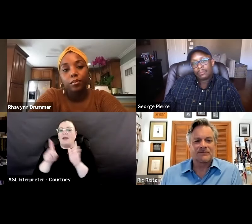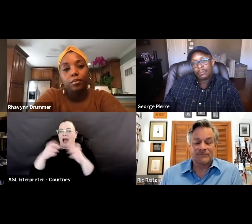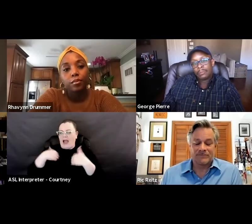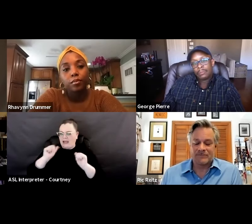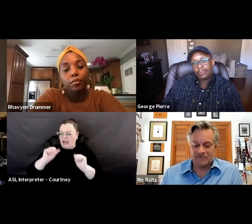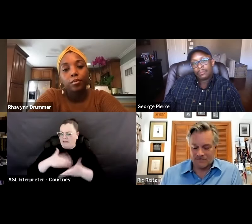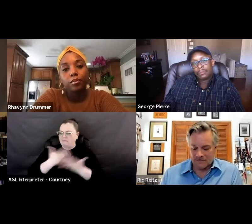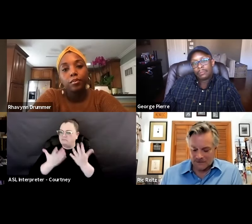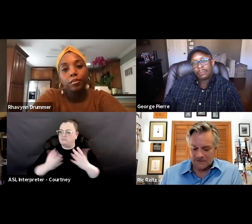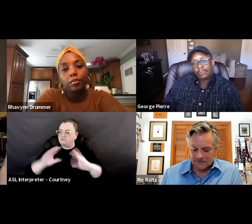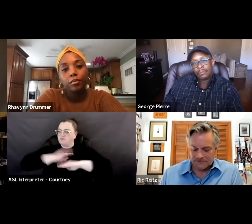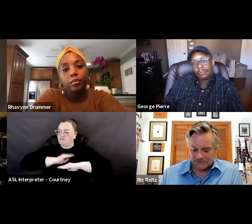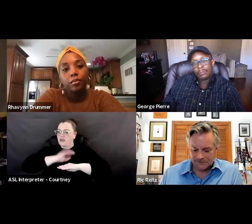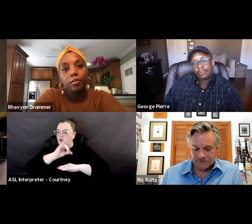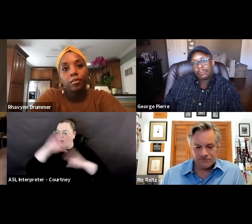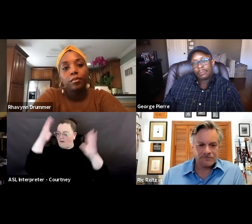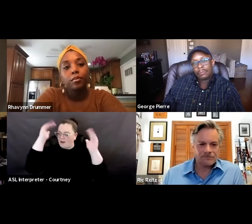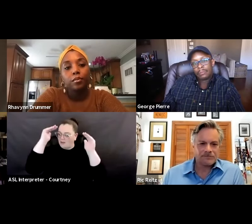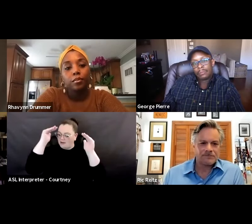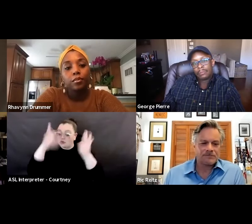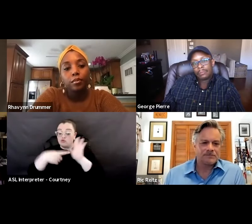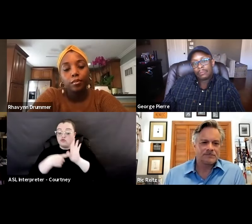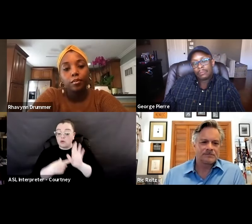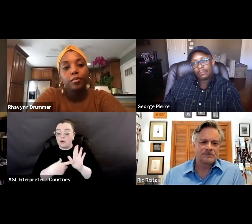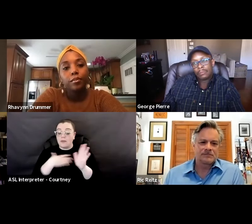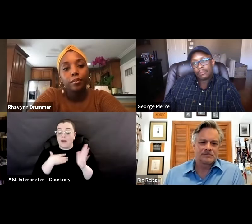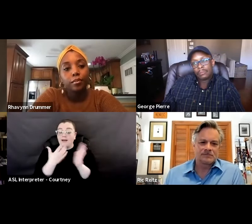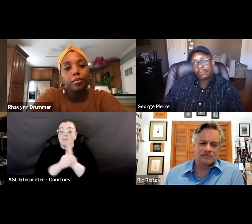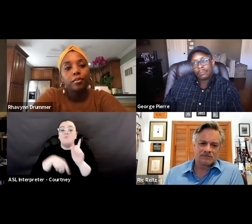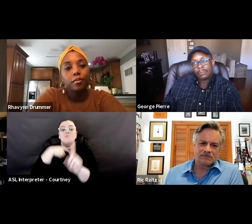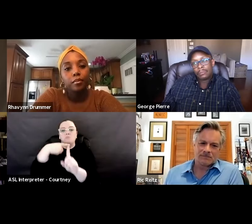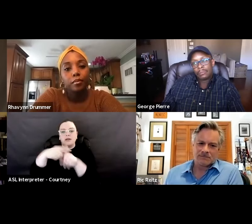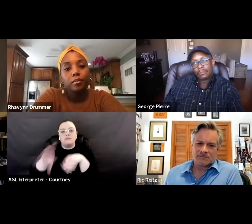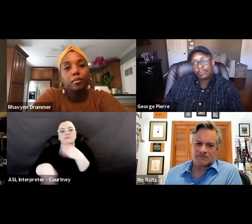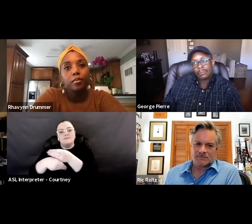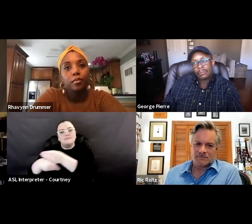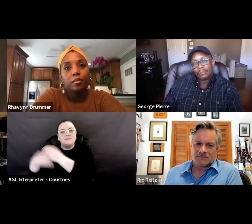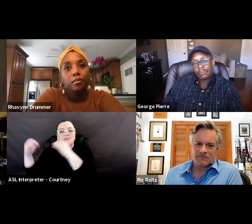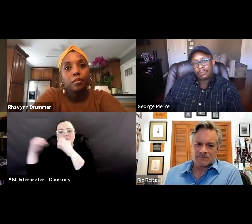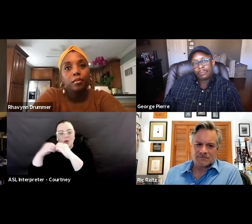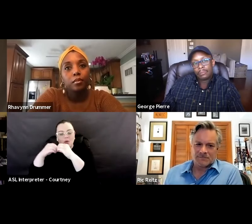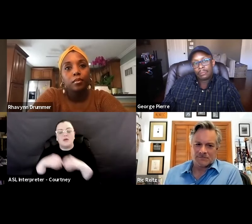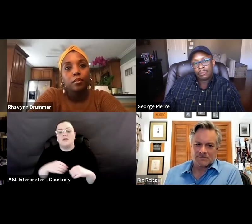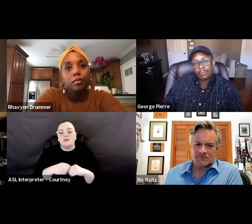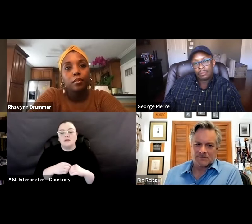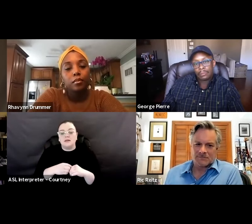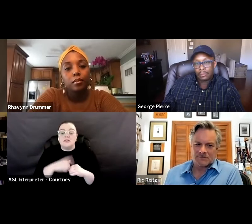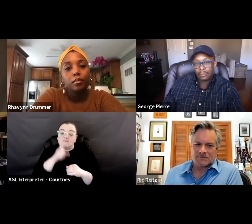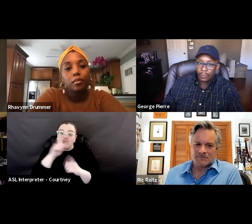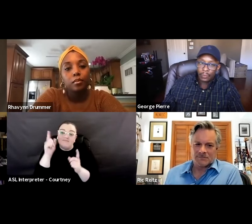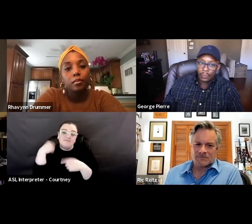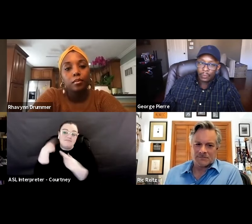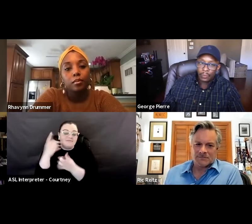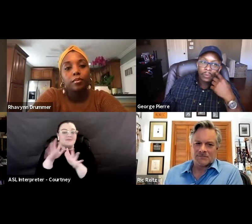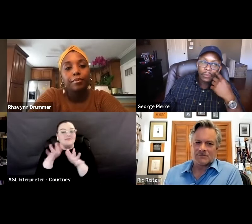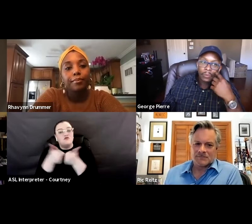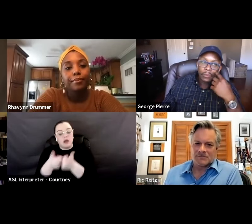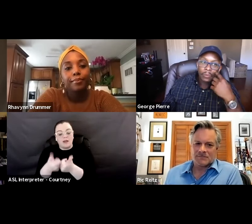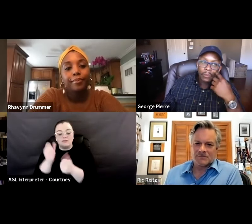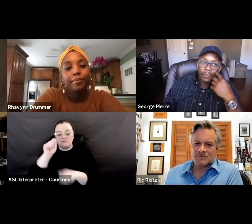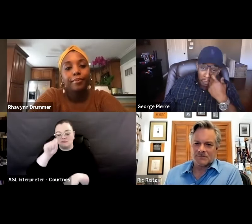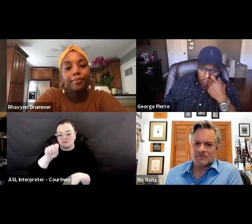not just what you see here, but give you layers and a range and that kind of thing. And it certainly has been challenging to do that,